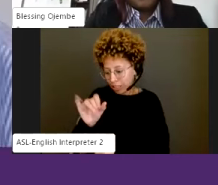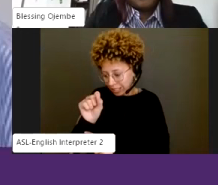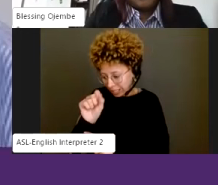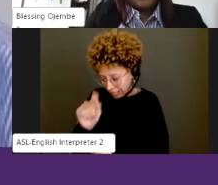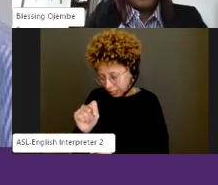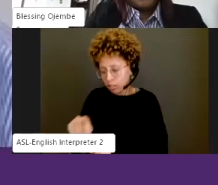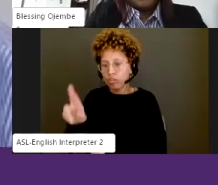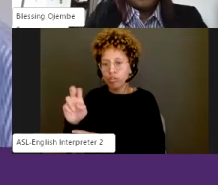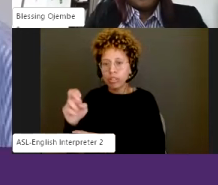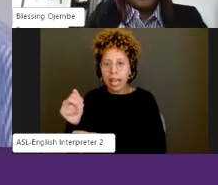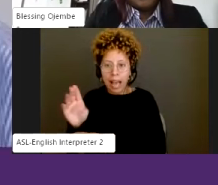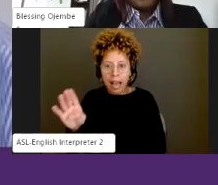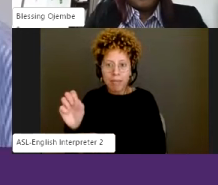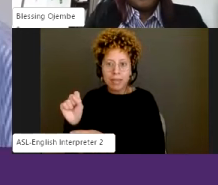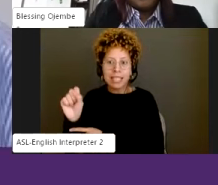scientist.